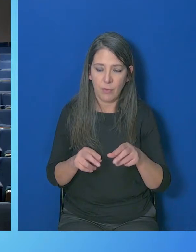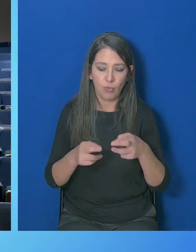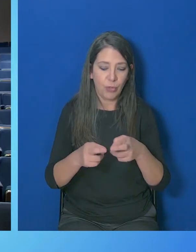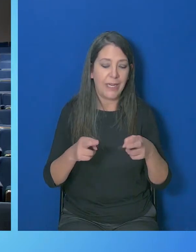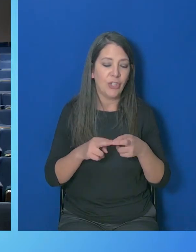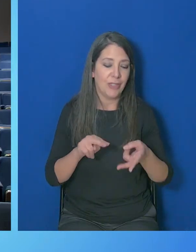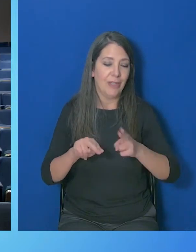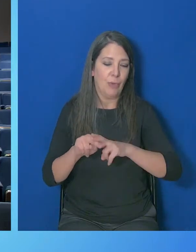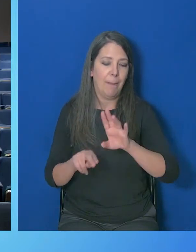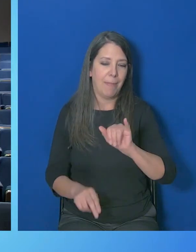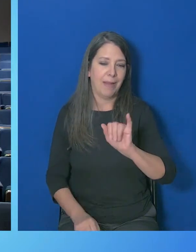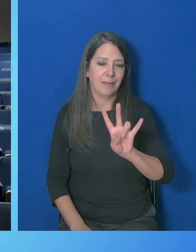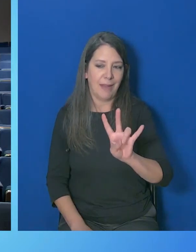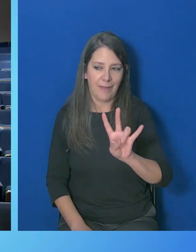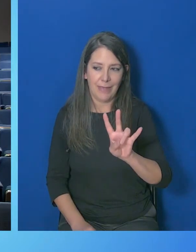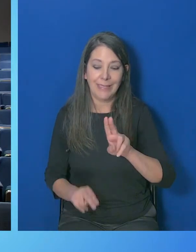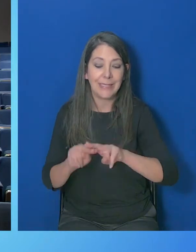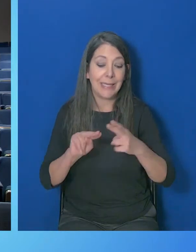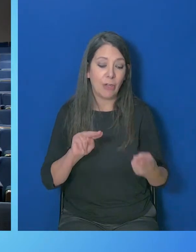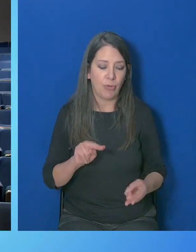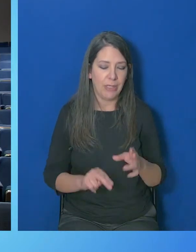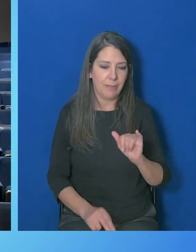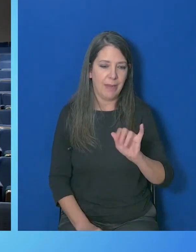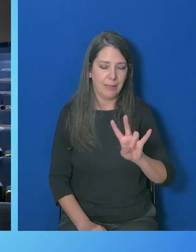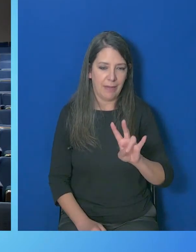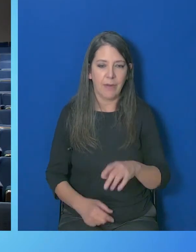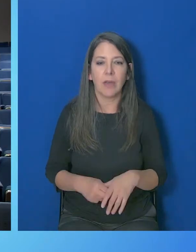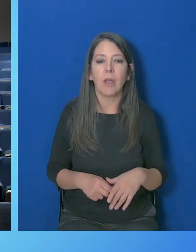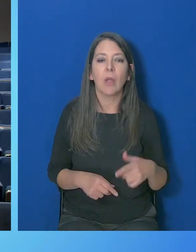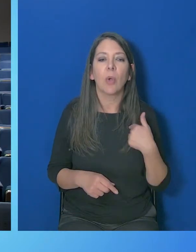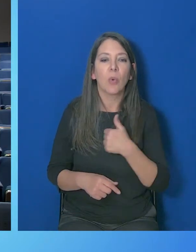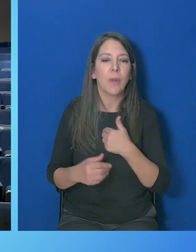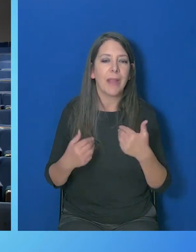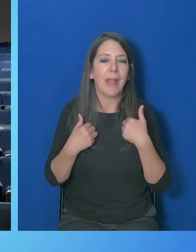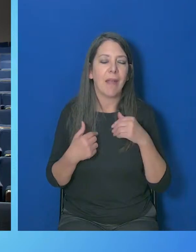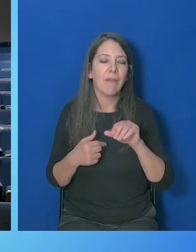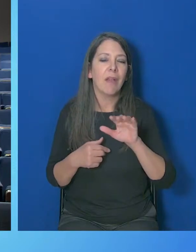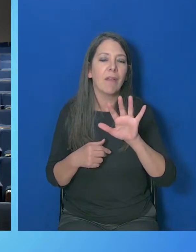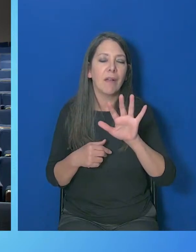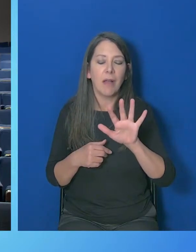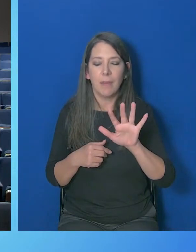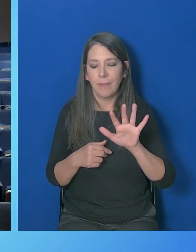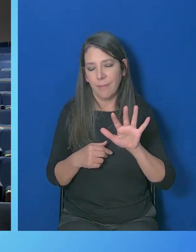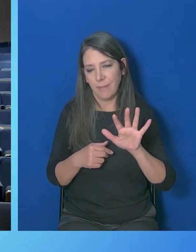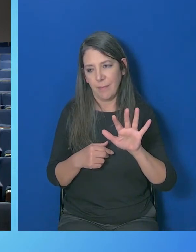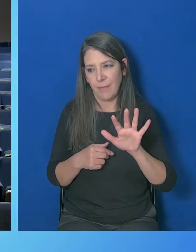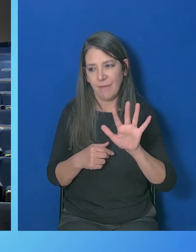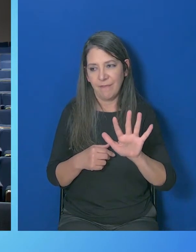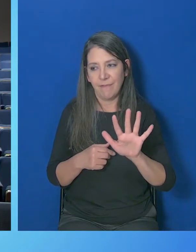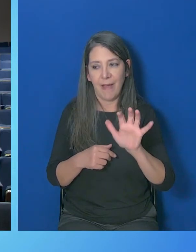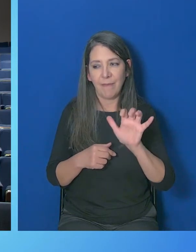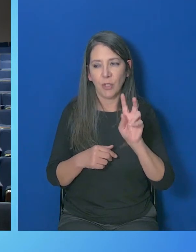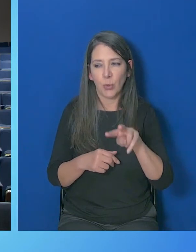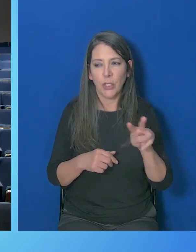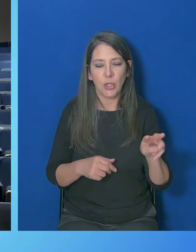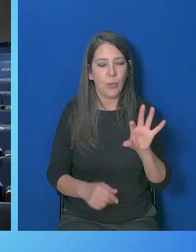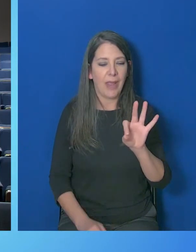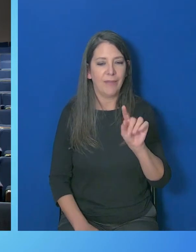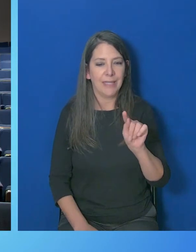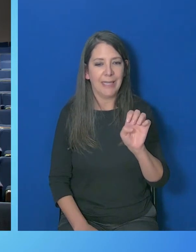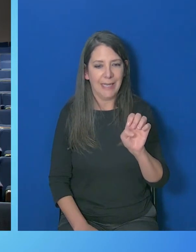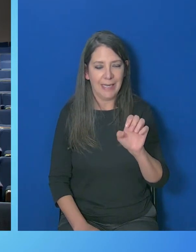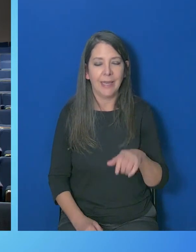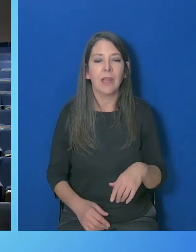As of October 1st, we had about 522 full-time equivalent positions, which included 8.5